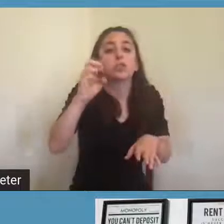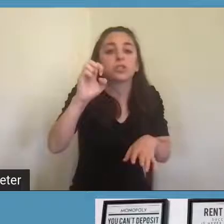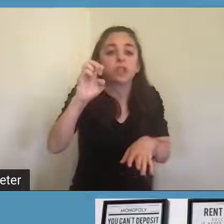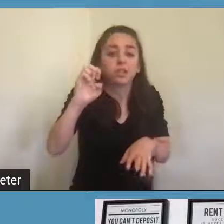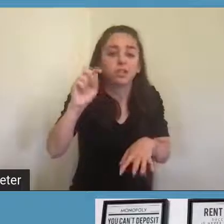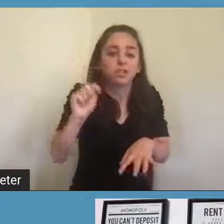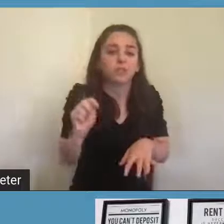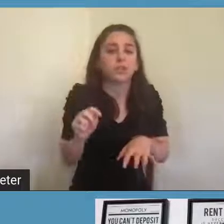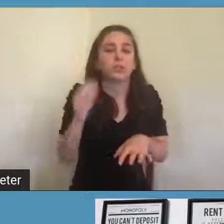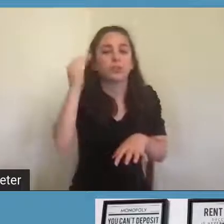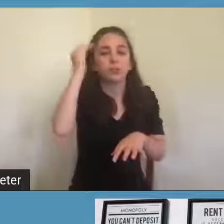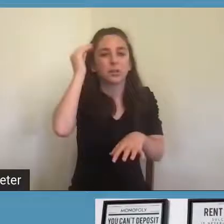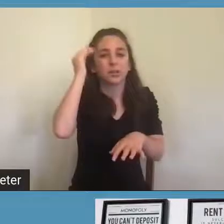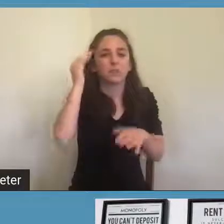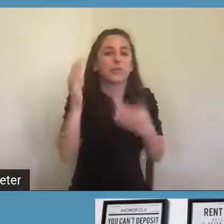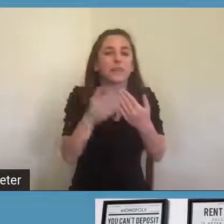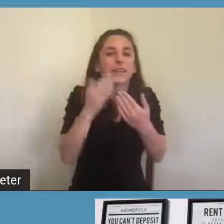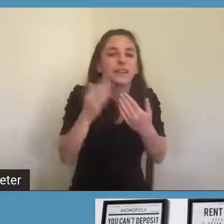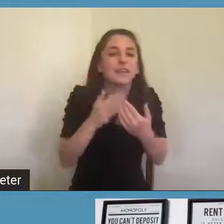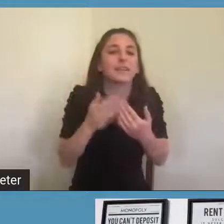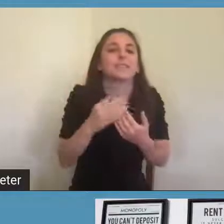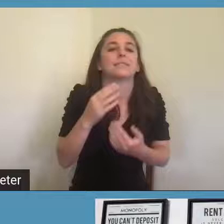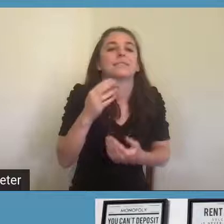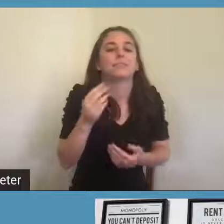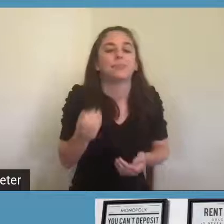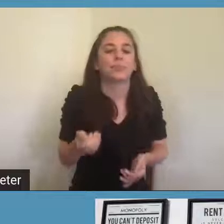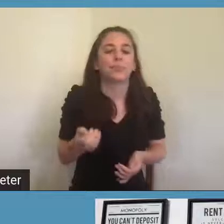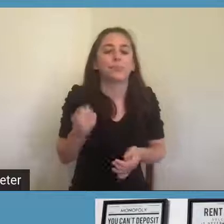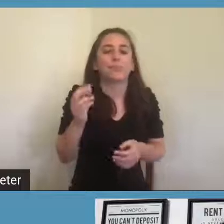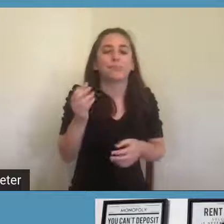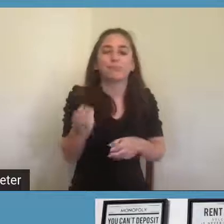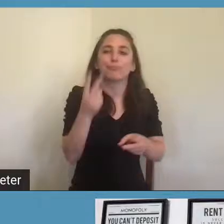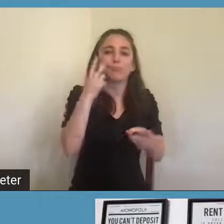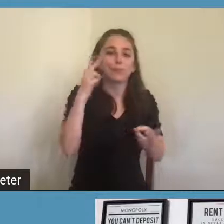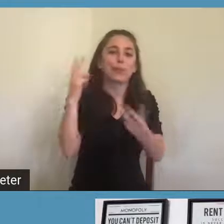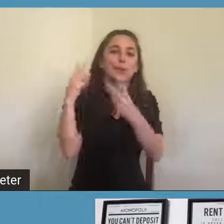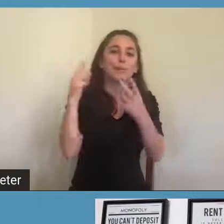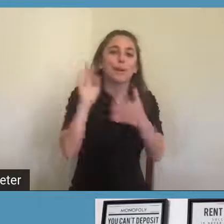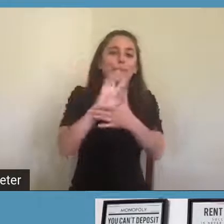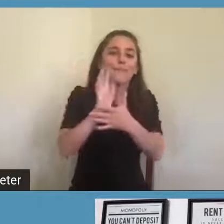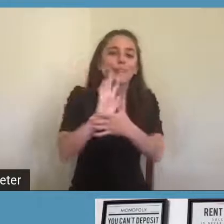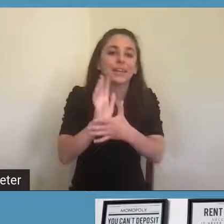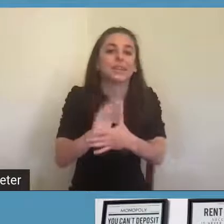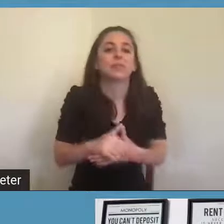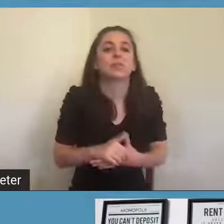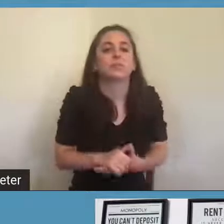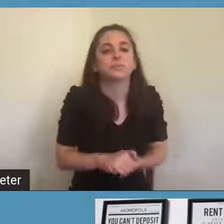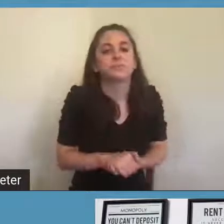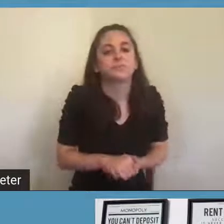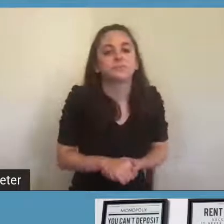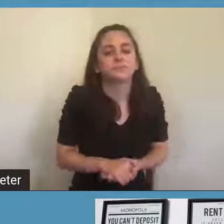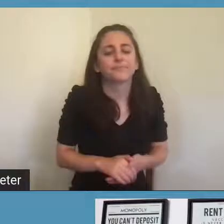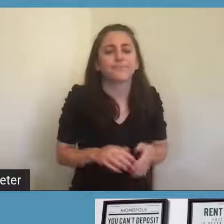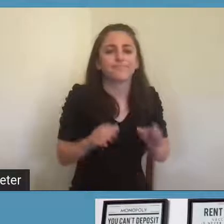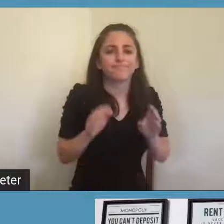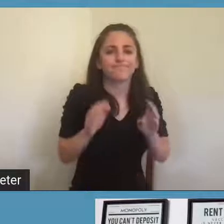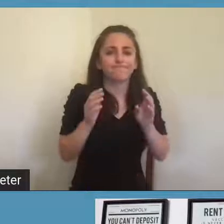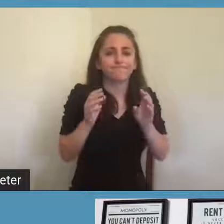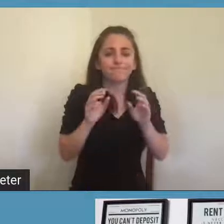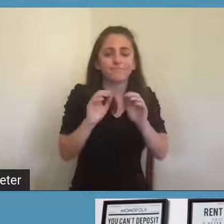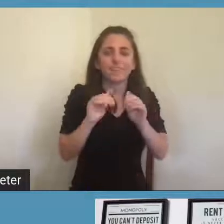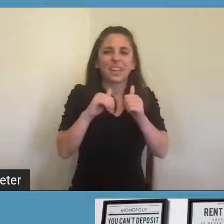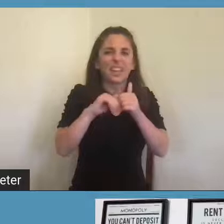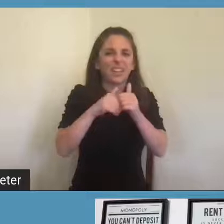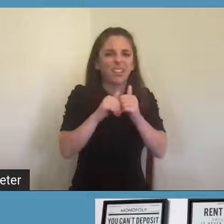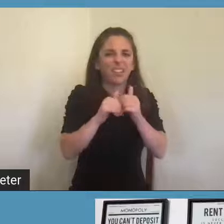look up and filter. So that could be kind of one way. But a lot of the questions that I get around how do we organize this isn't even just the